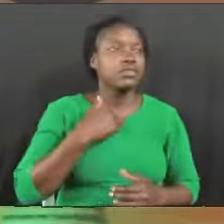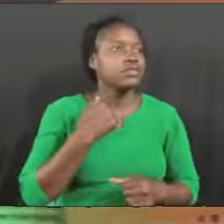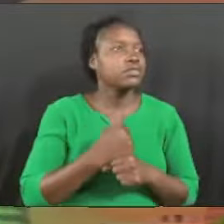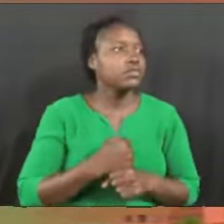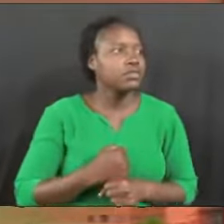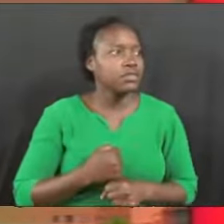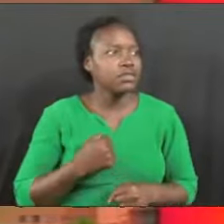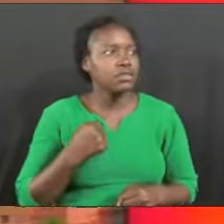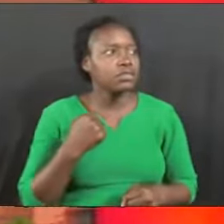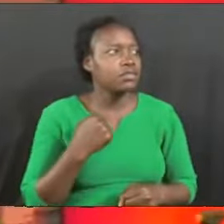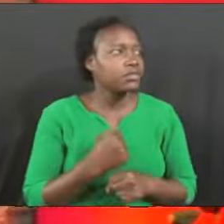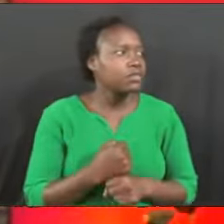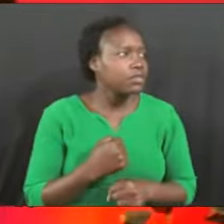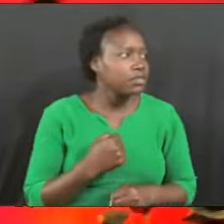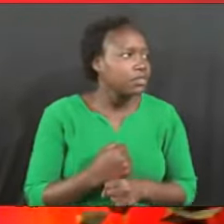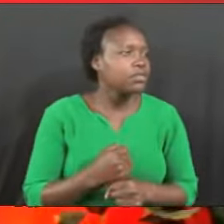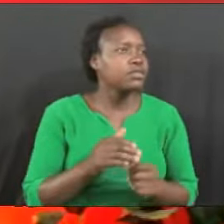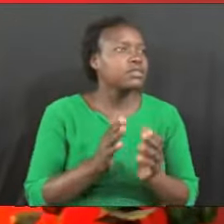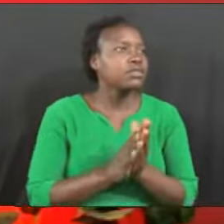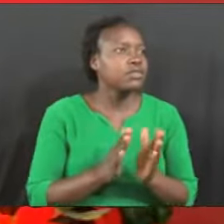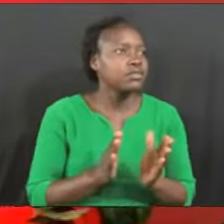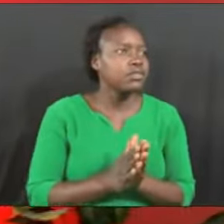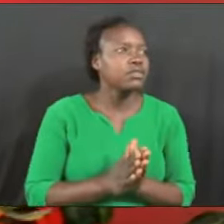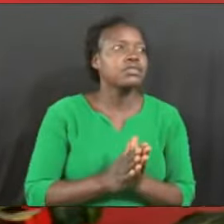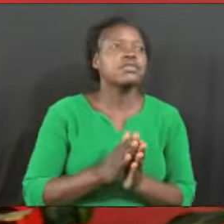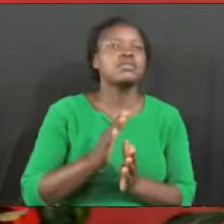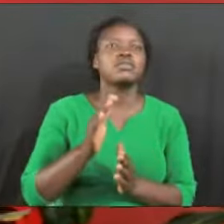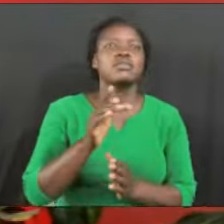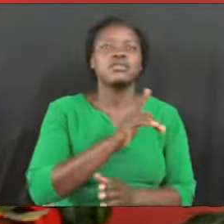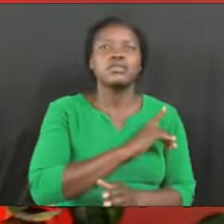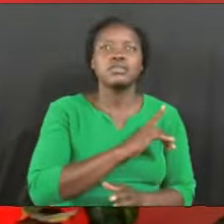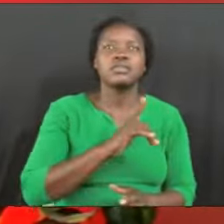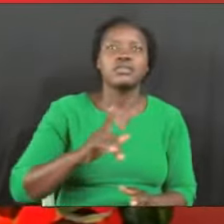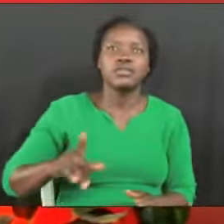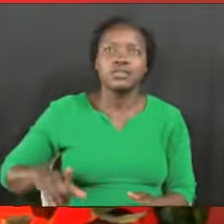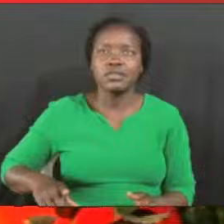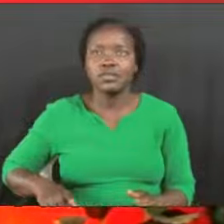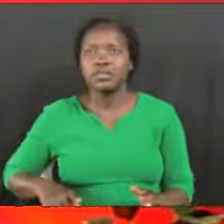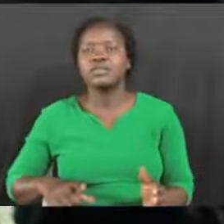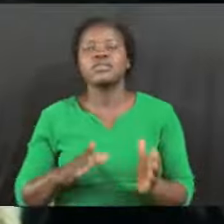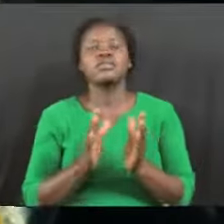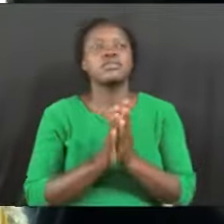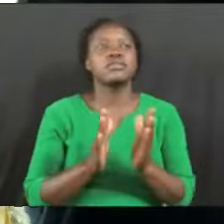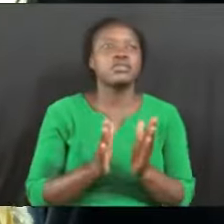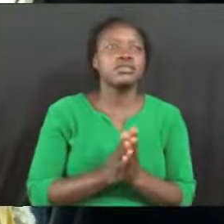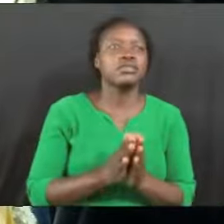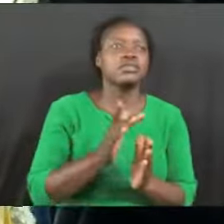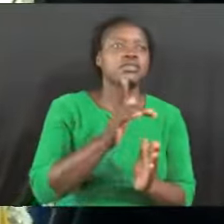Just the ladies, praise the Lord. Just the ladies. Praise the Lord.